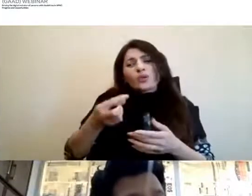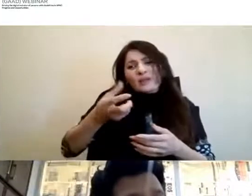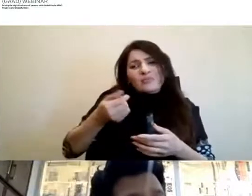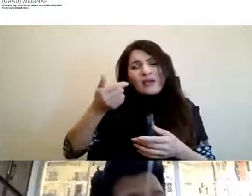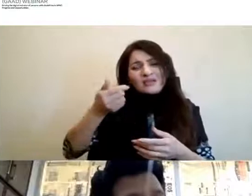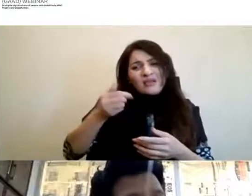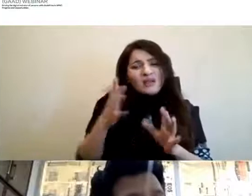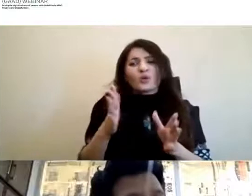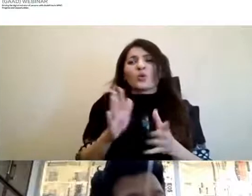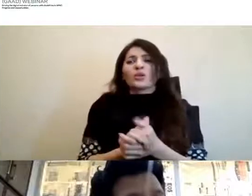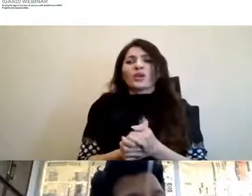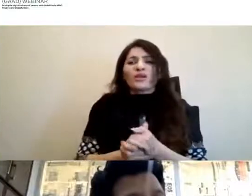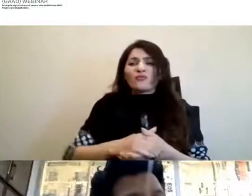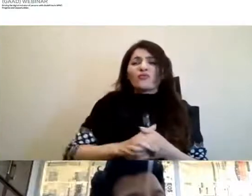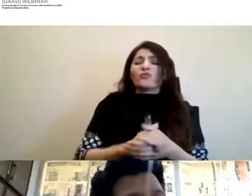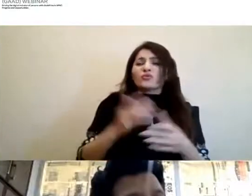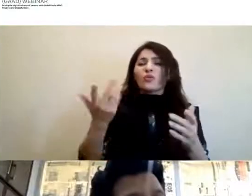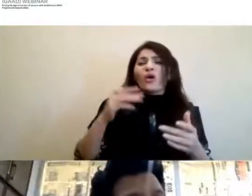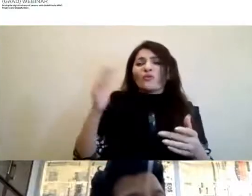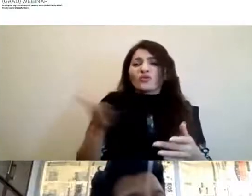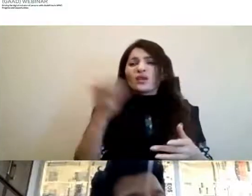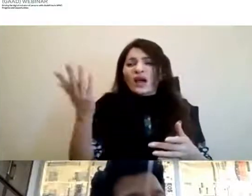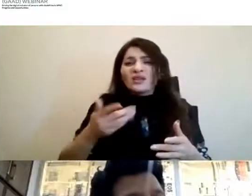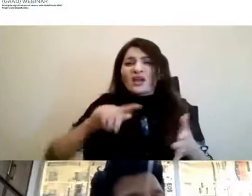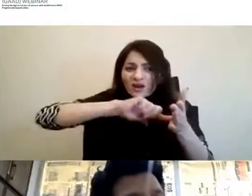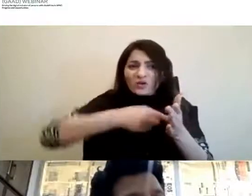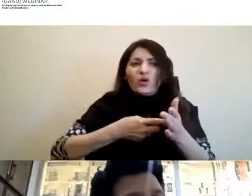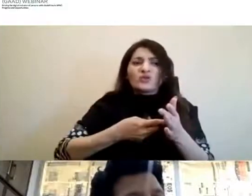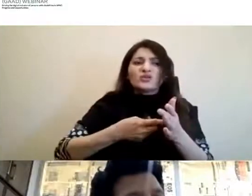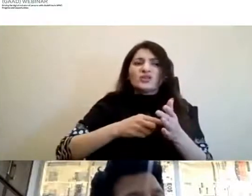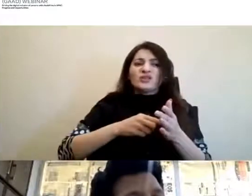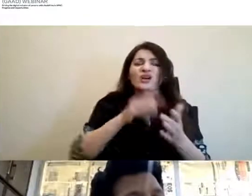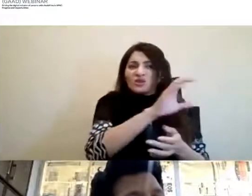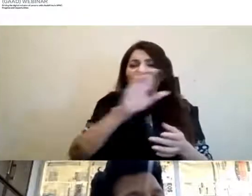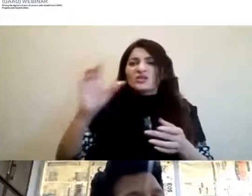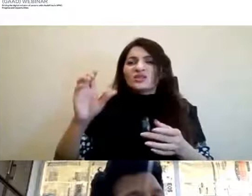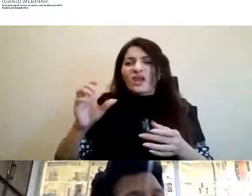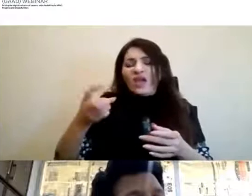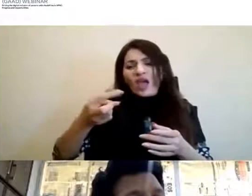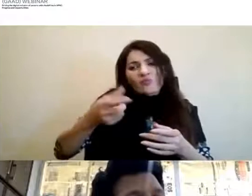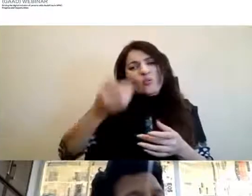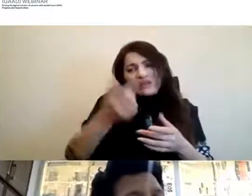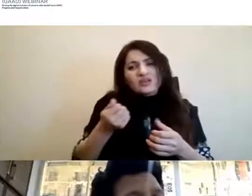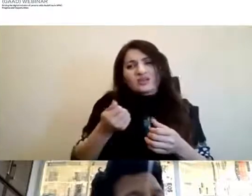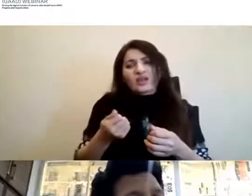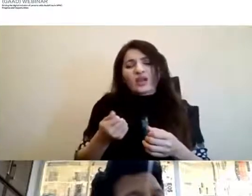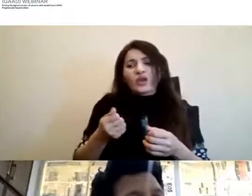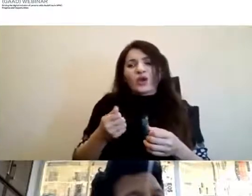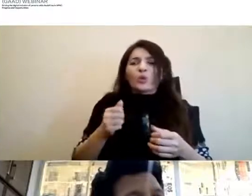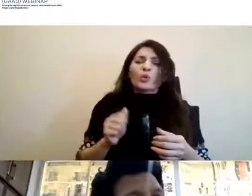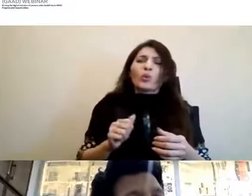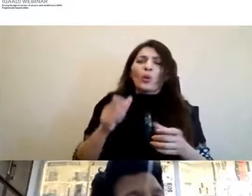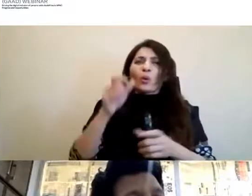a sophisticated technology. Lastly, I'd like to mention one important point, that is the commitment. If any